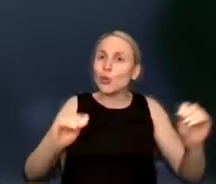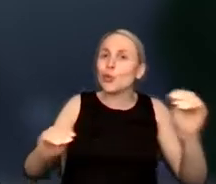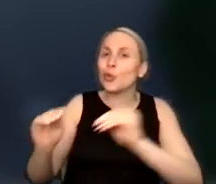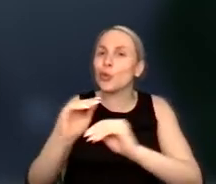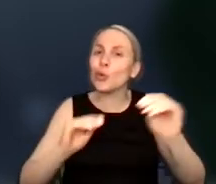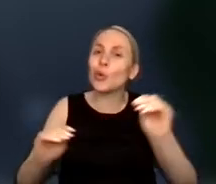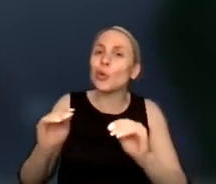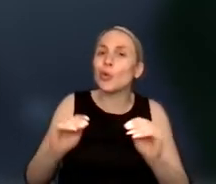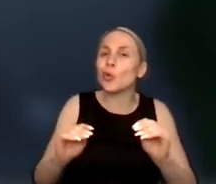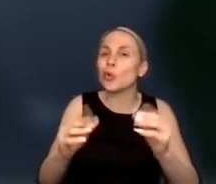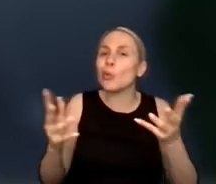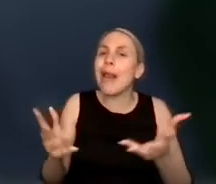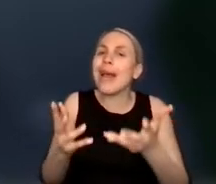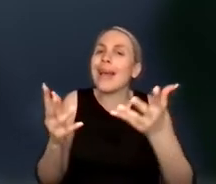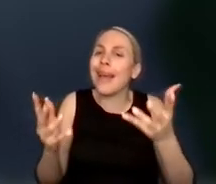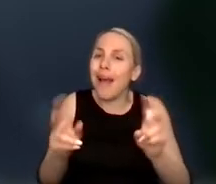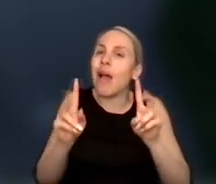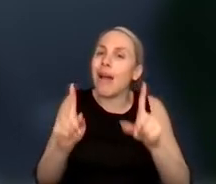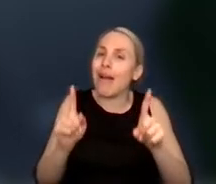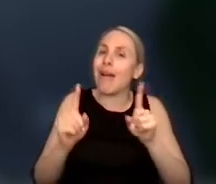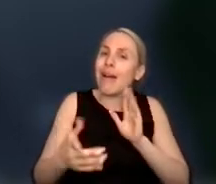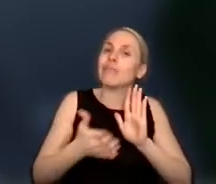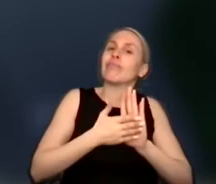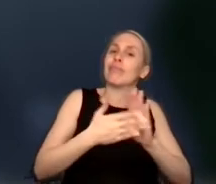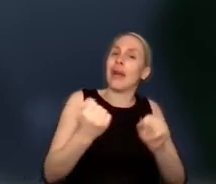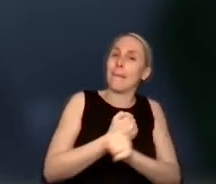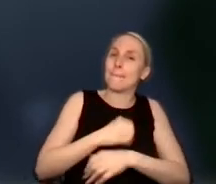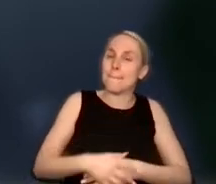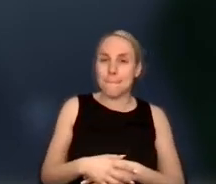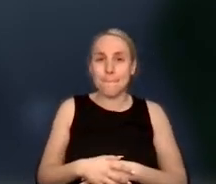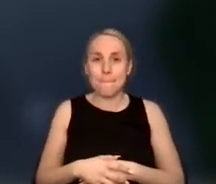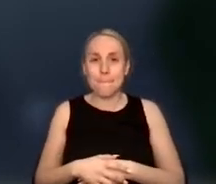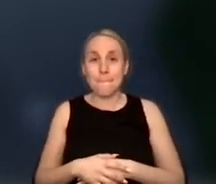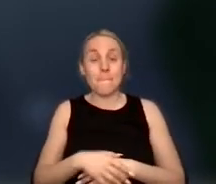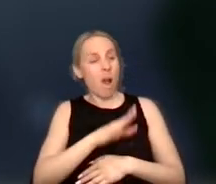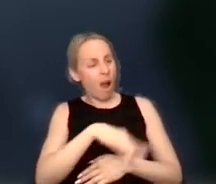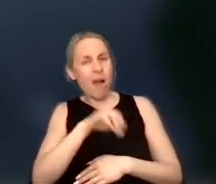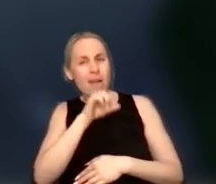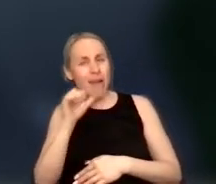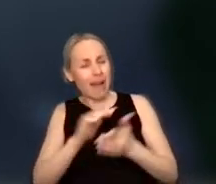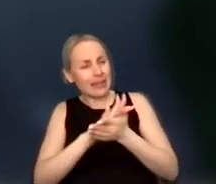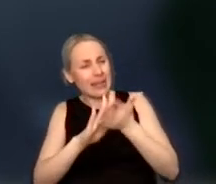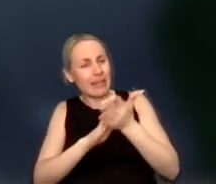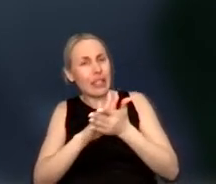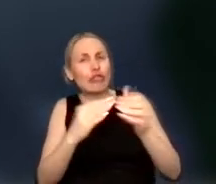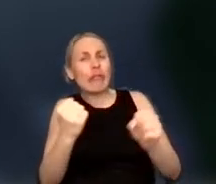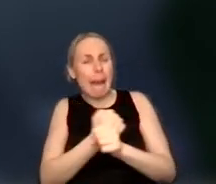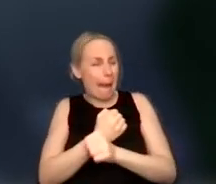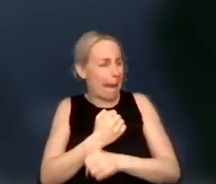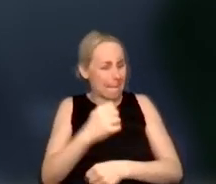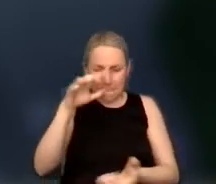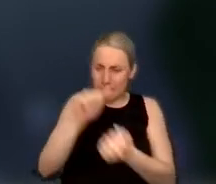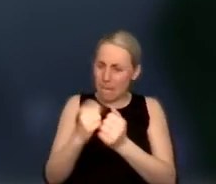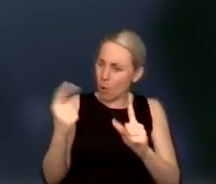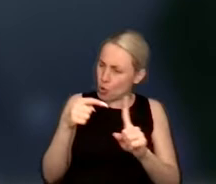nothing's fixed if you don't want it to be. There is a nice definition of a game that I can't remember who it's by, but we discussed it in one of the Trust